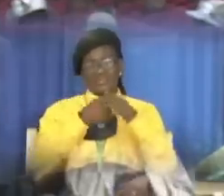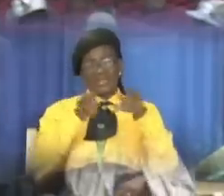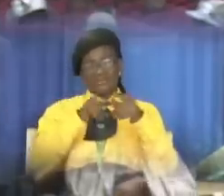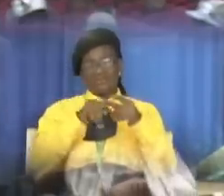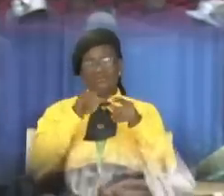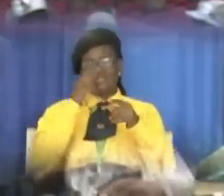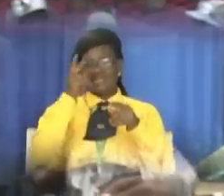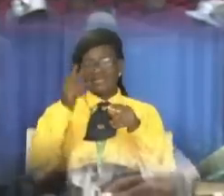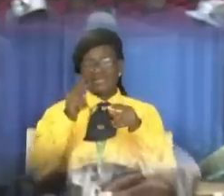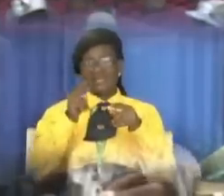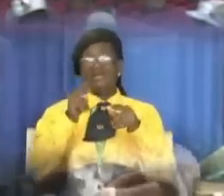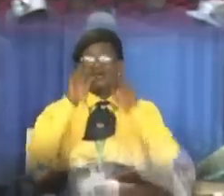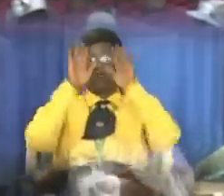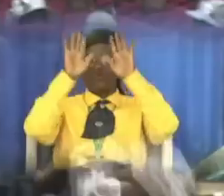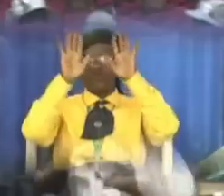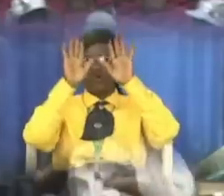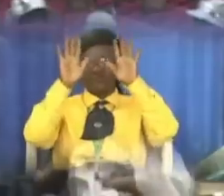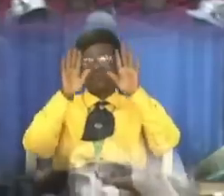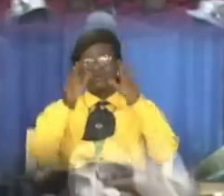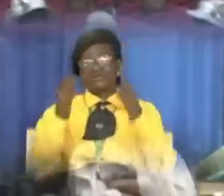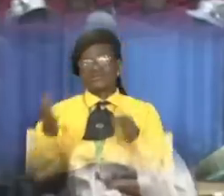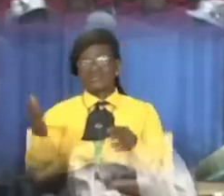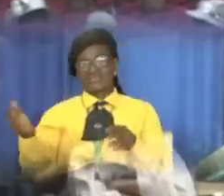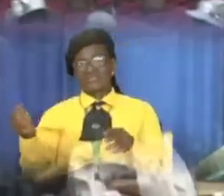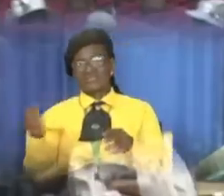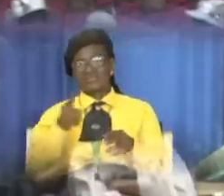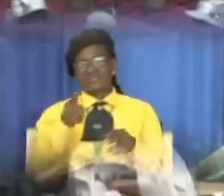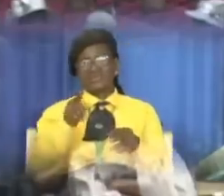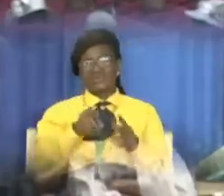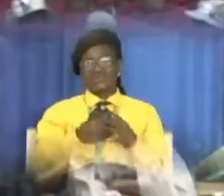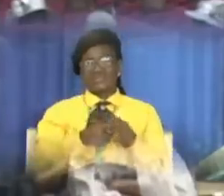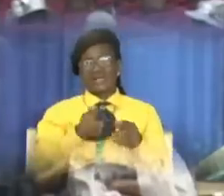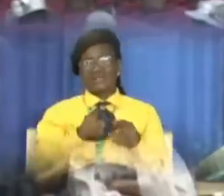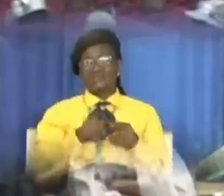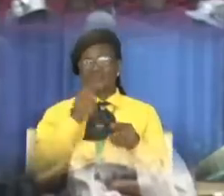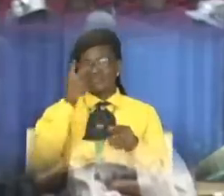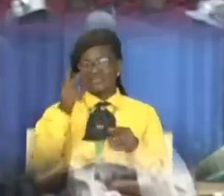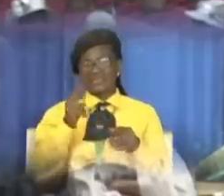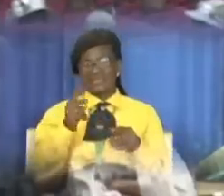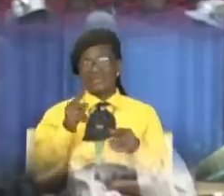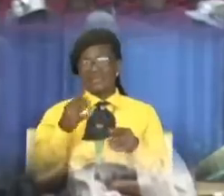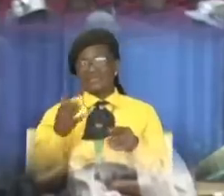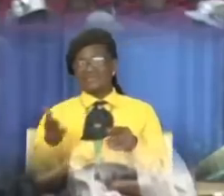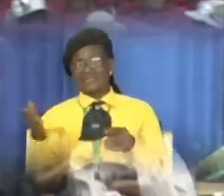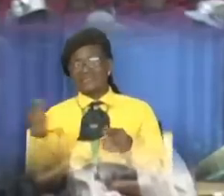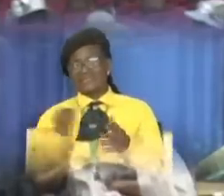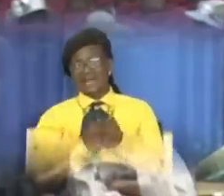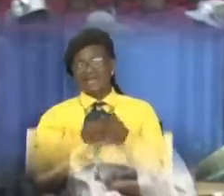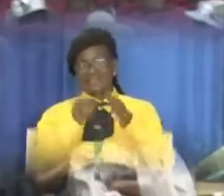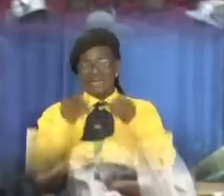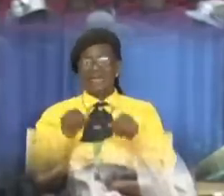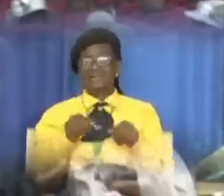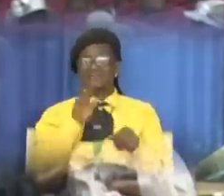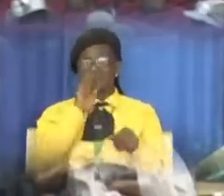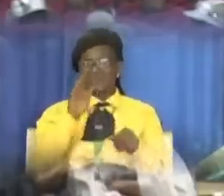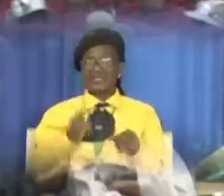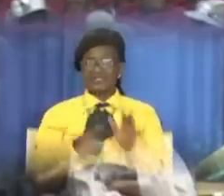wondrous things. You begin to see things that can be revealed only by